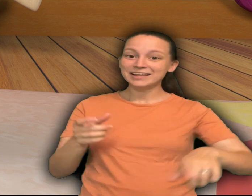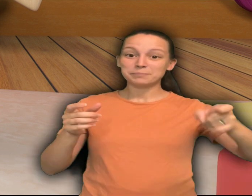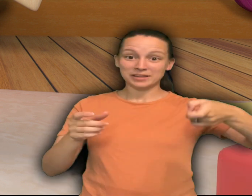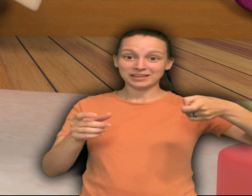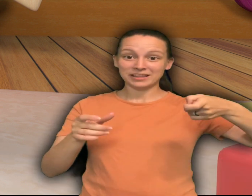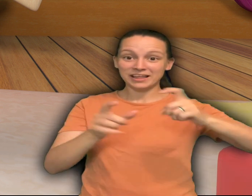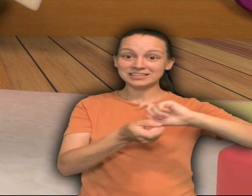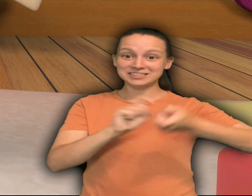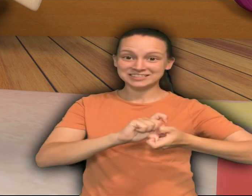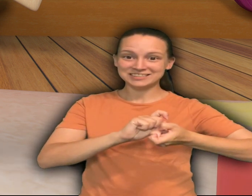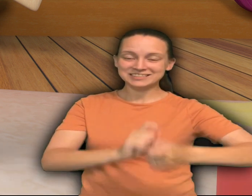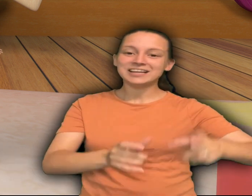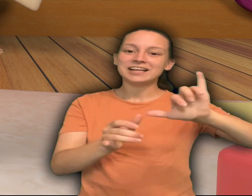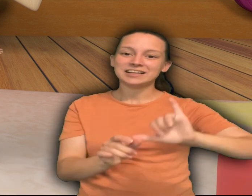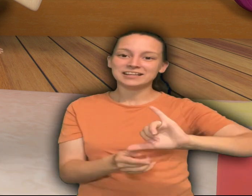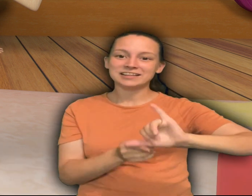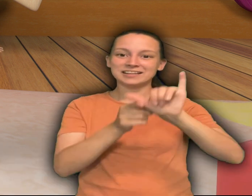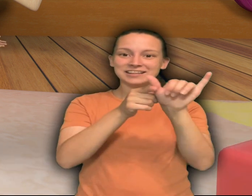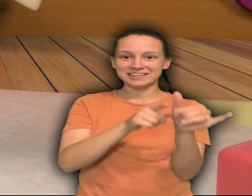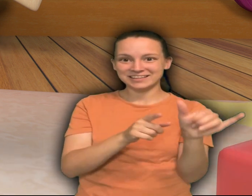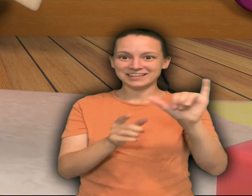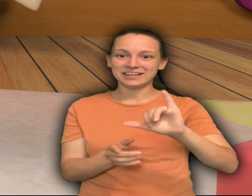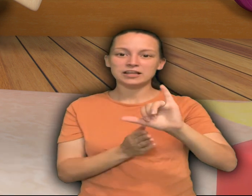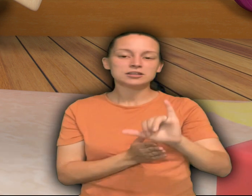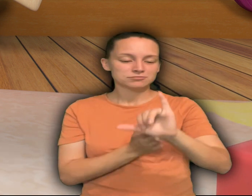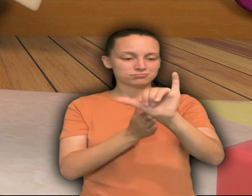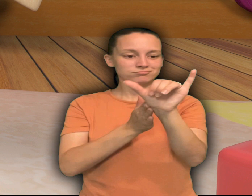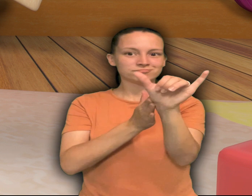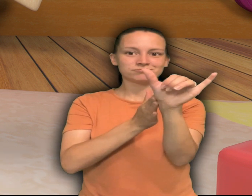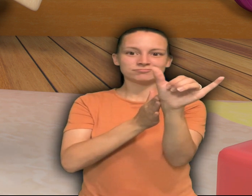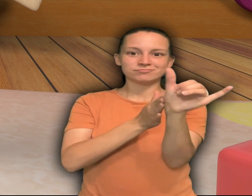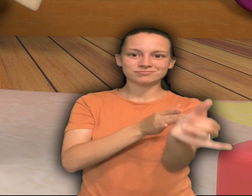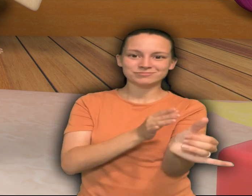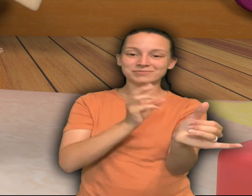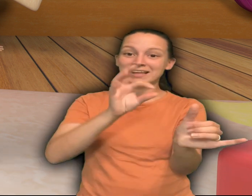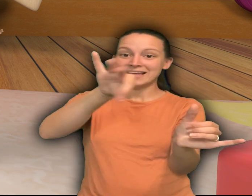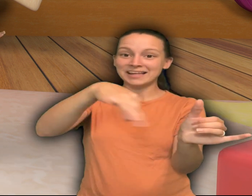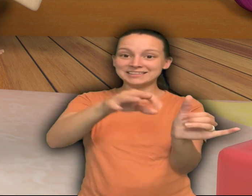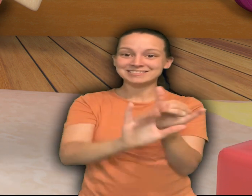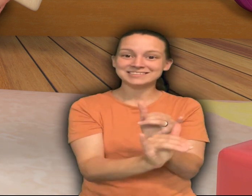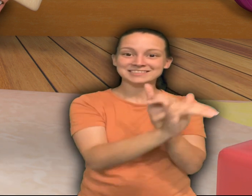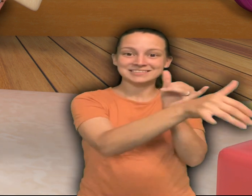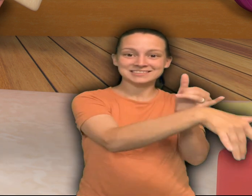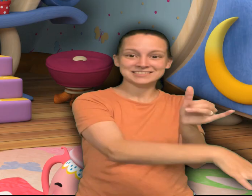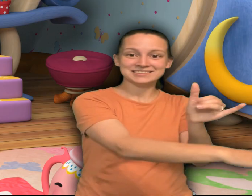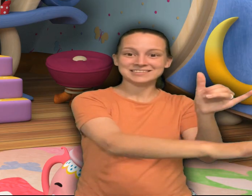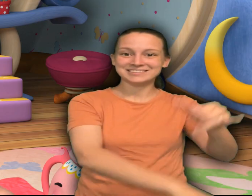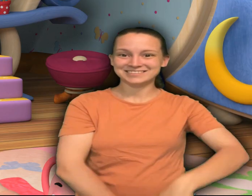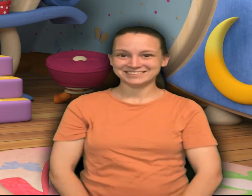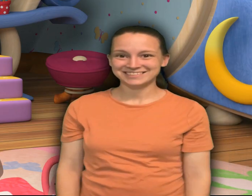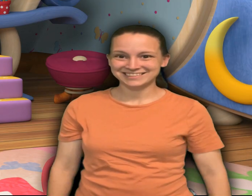I can change my handle into a spout Tip me over and pour me